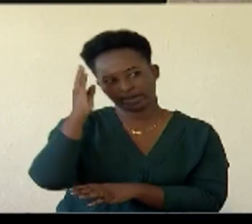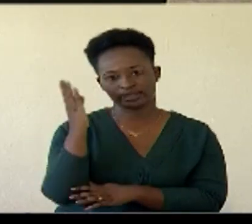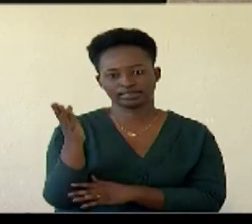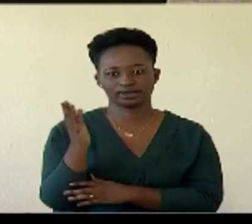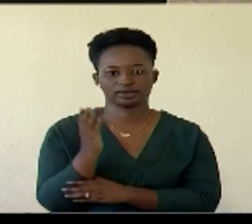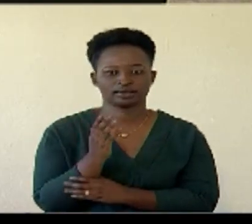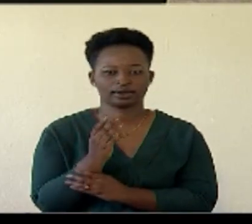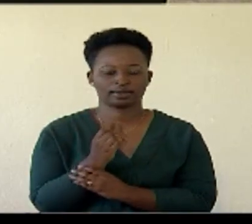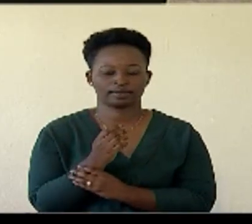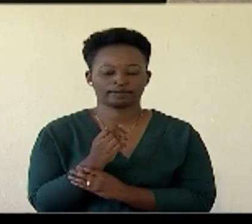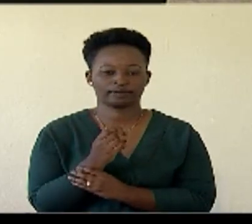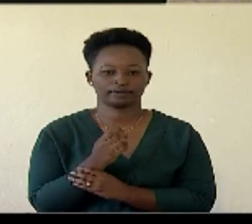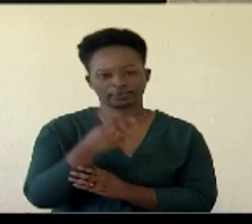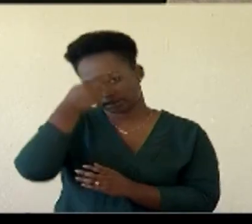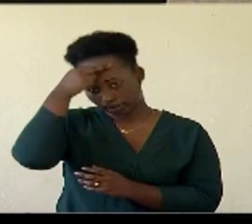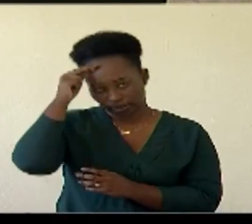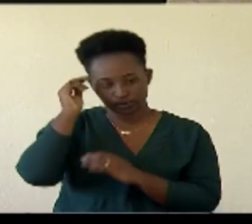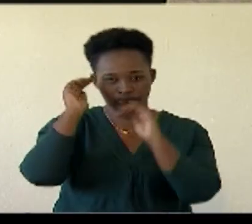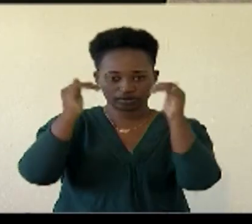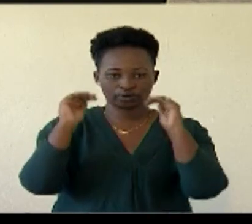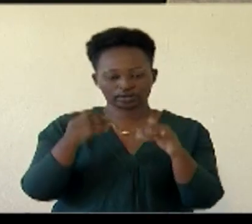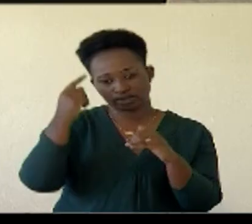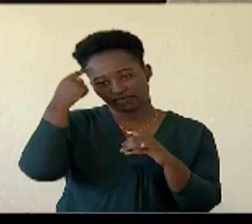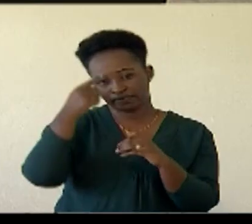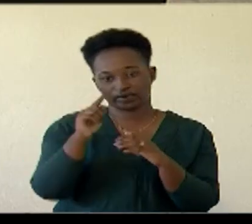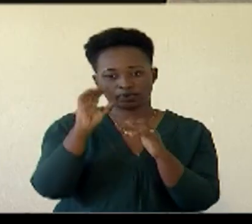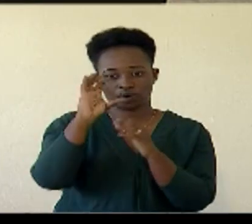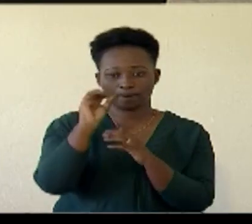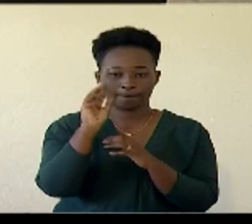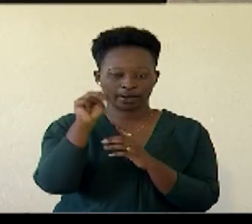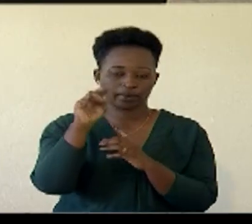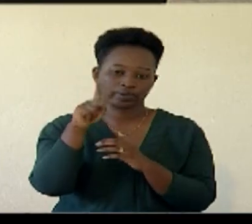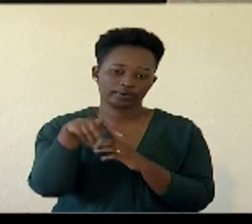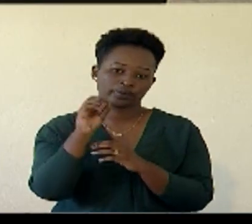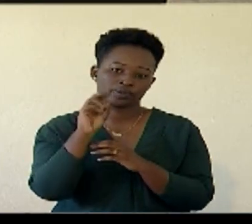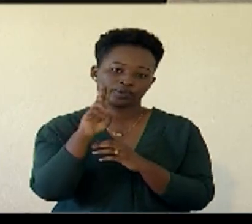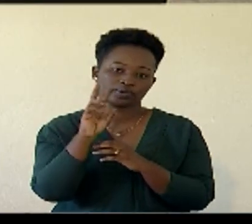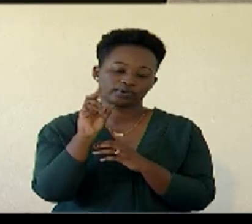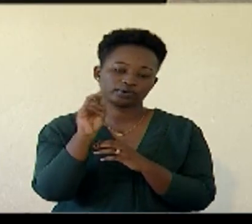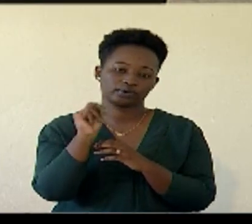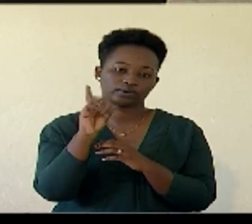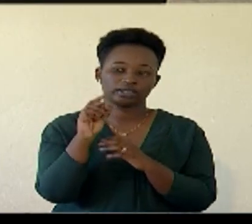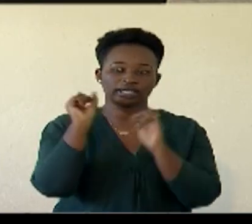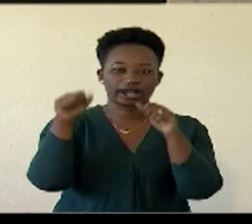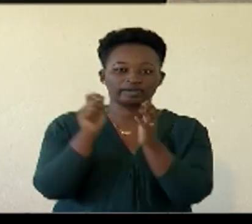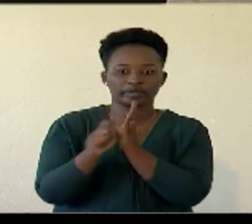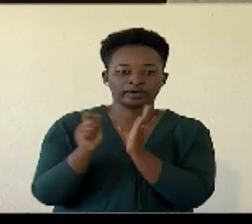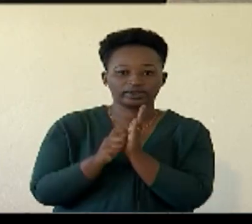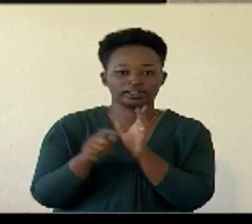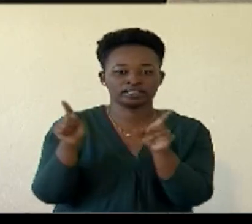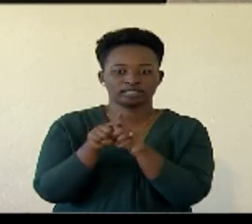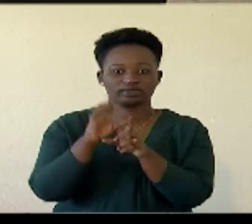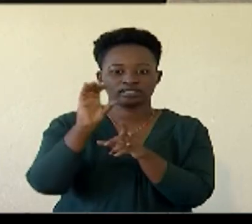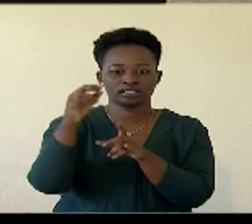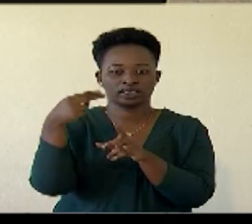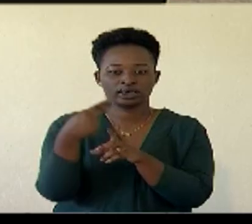is the resonance structure for this compound. So this one can be written in this form. So they are